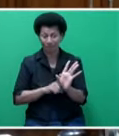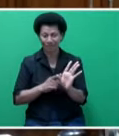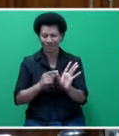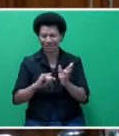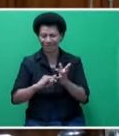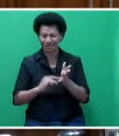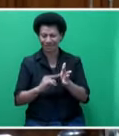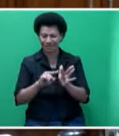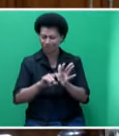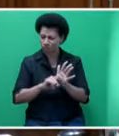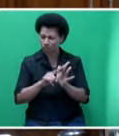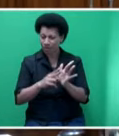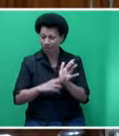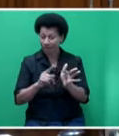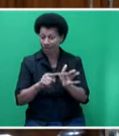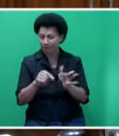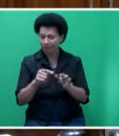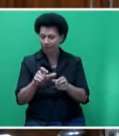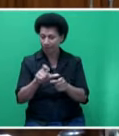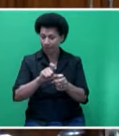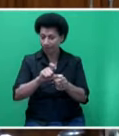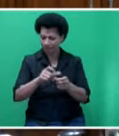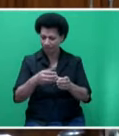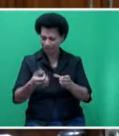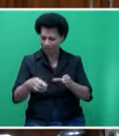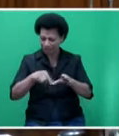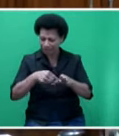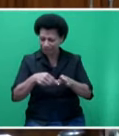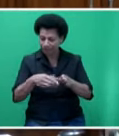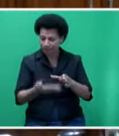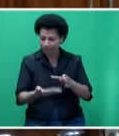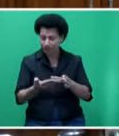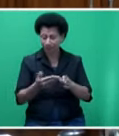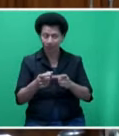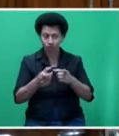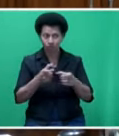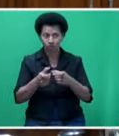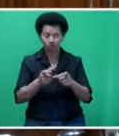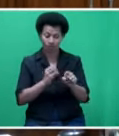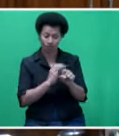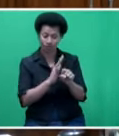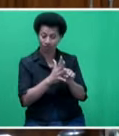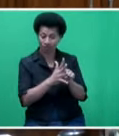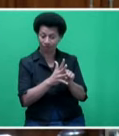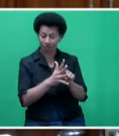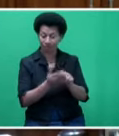polystyrene has a very harmful effect, and the chemical leakage from that must be controlled. Given COVID-19, Mr. Speaker,